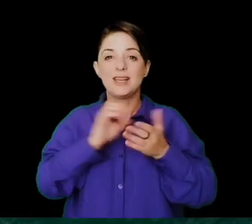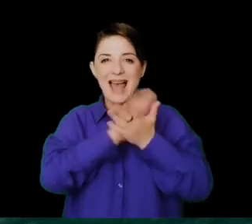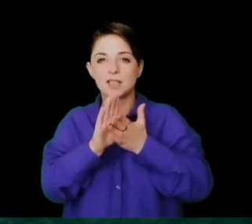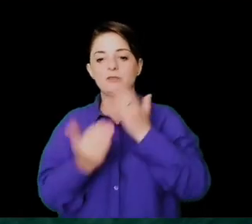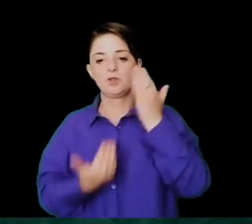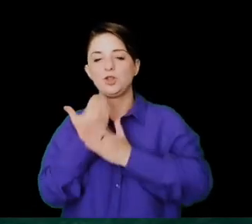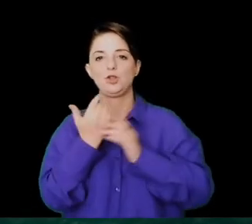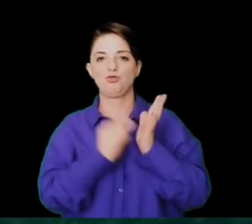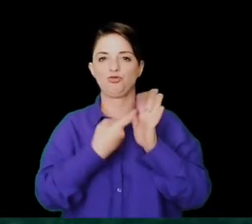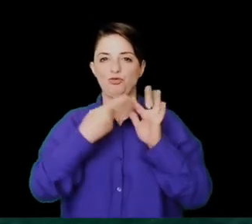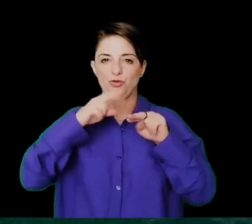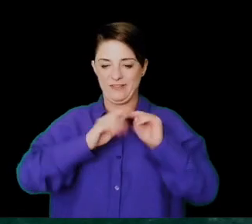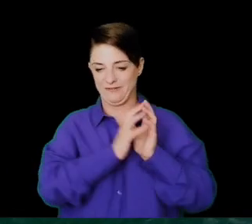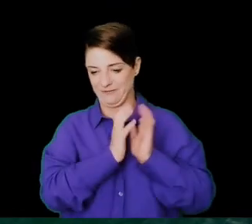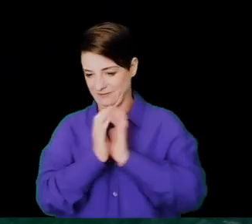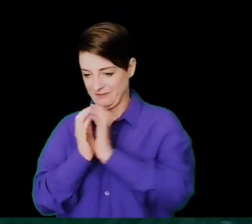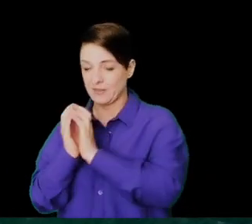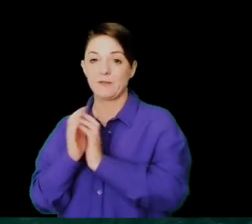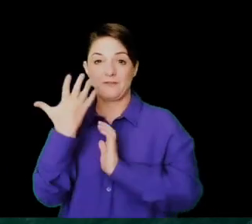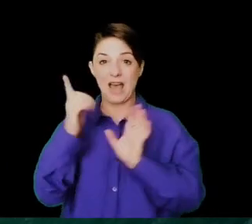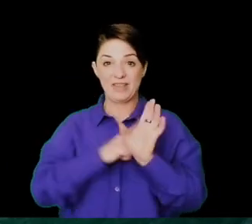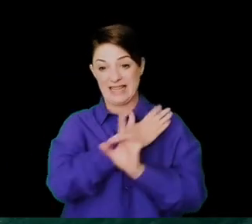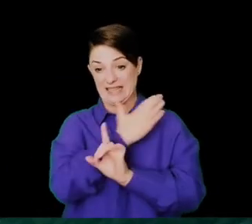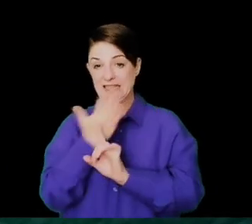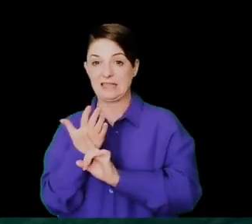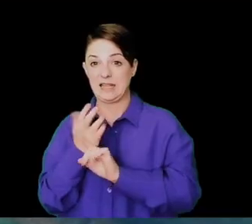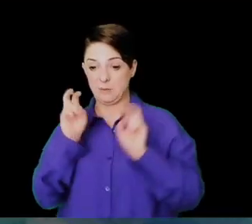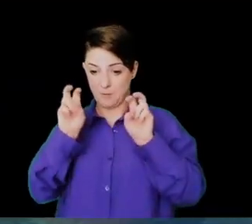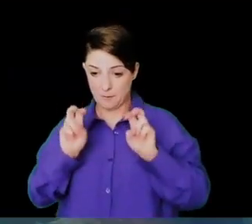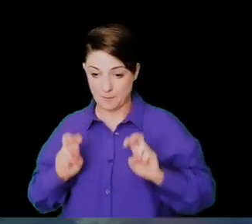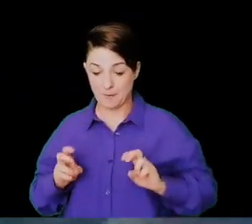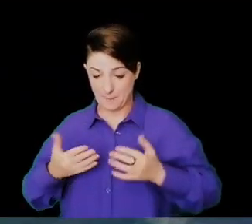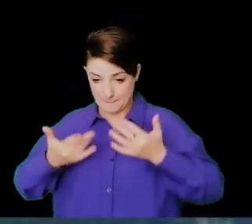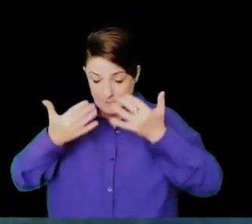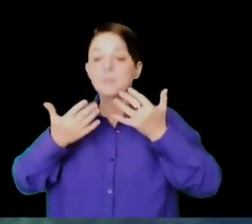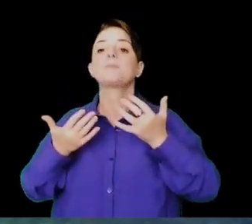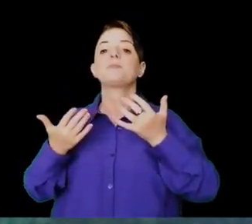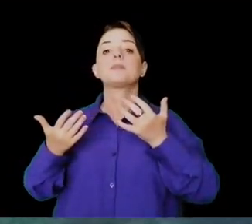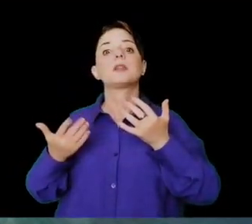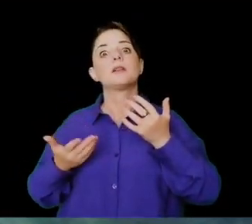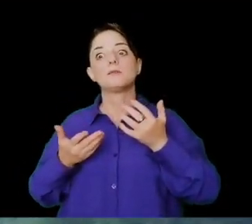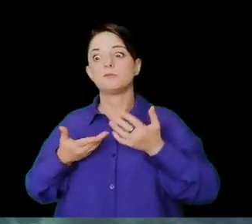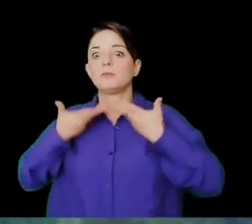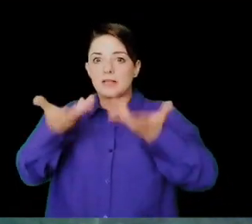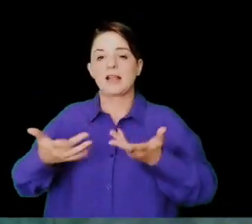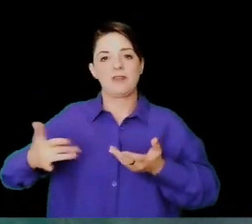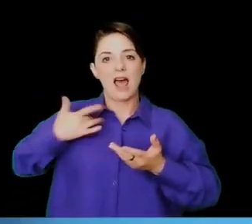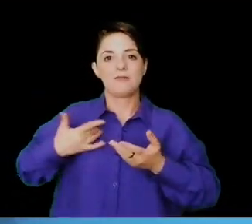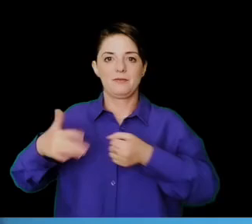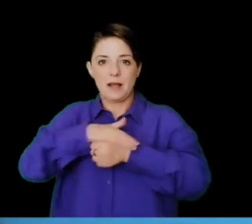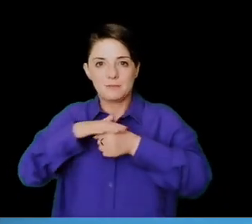creating over 30 hectares of new oyster reefs over 5 years, and recorded many, many native oysters, recruiting thousands to these